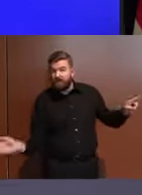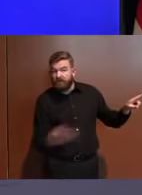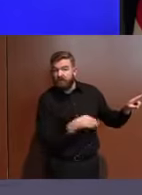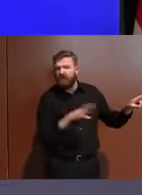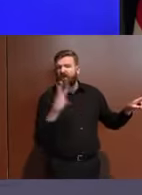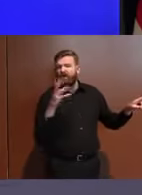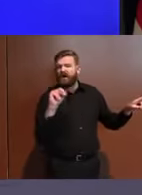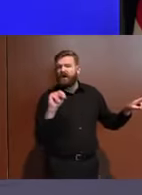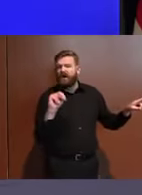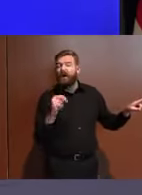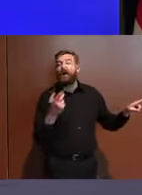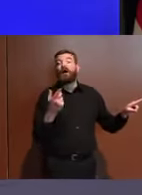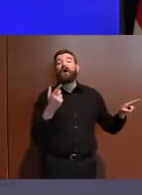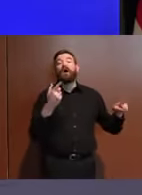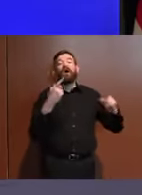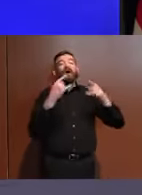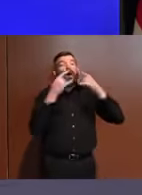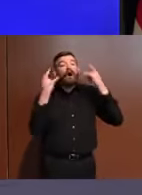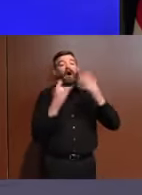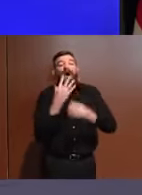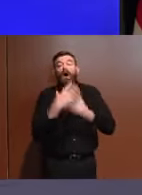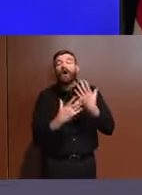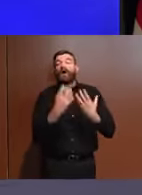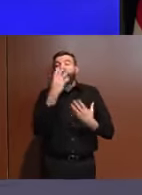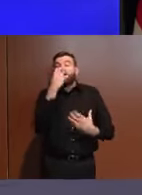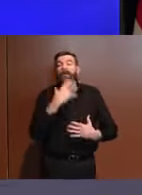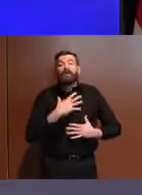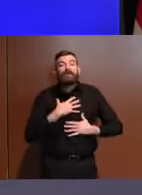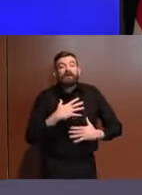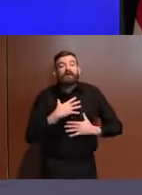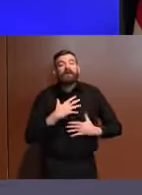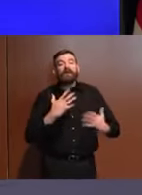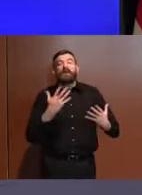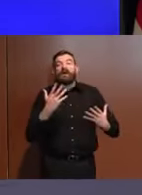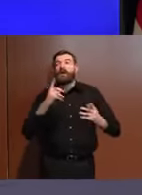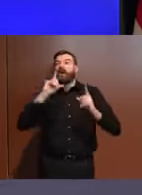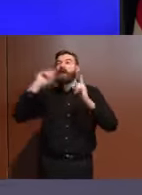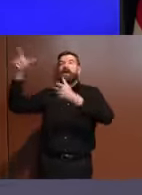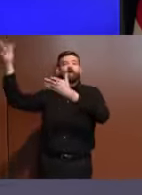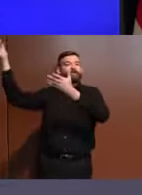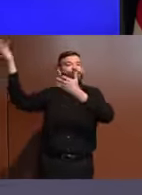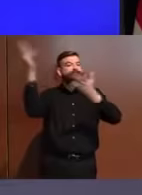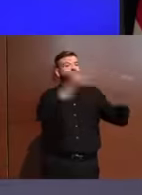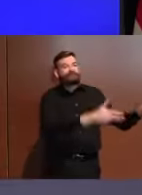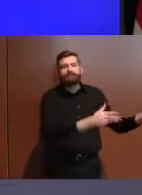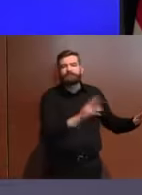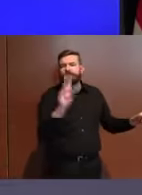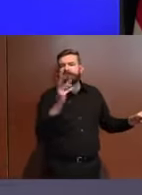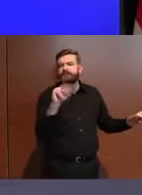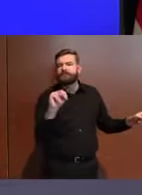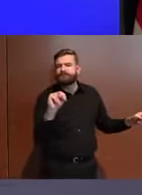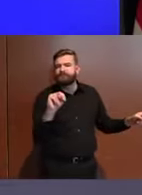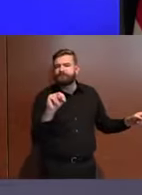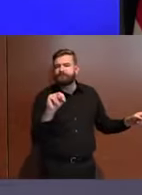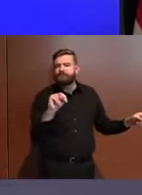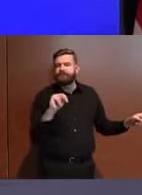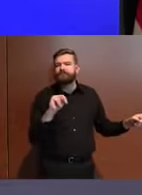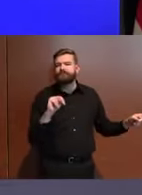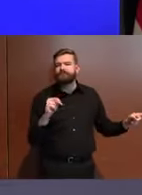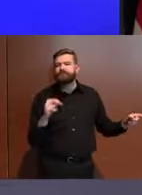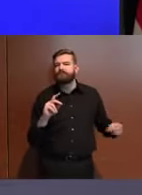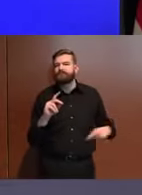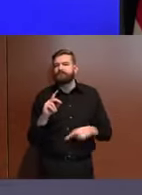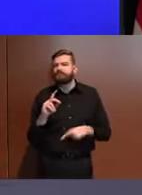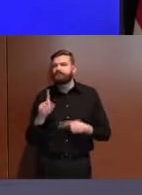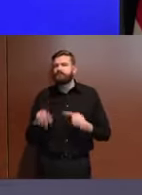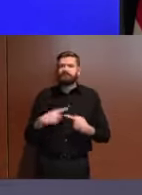what's outstanding, and do you have any expected delivery dates on any outstanding ventilators?